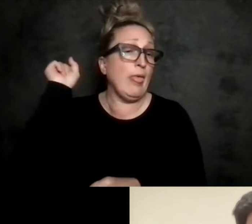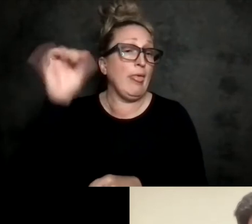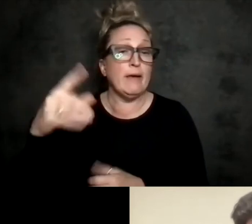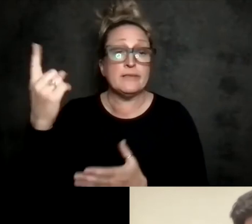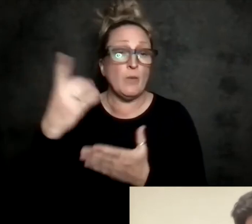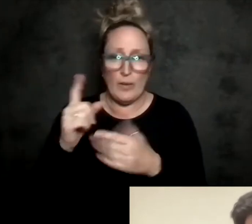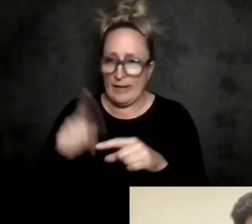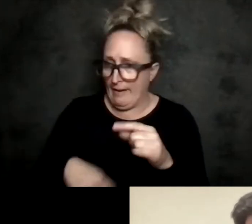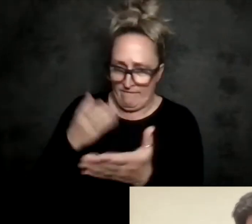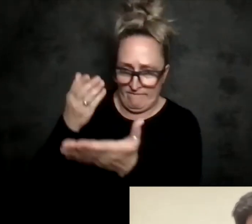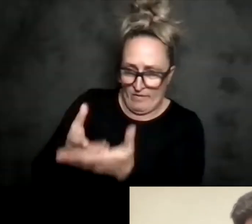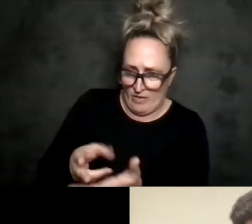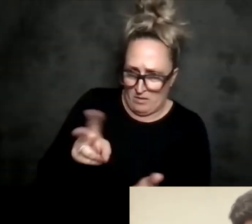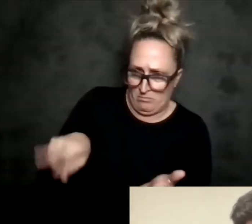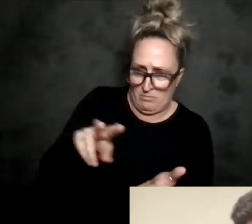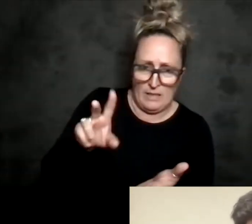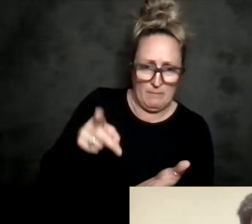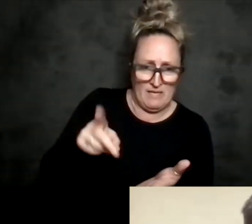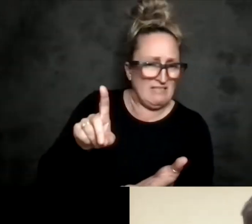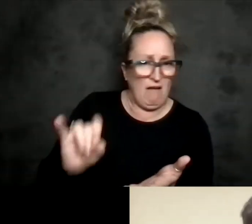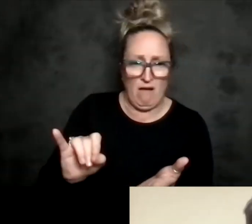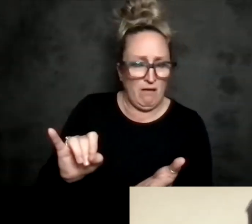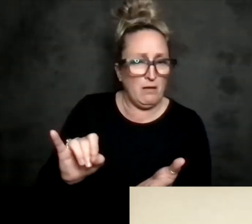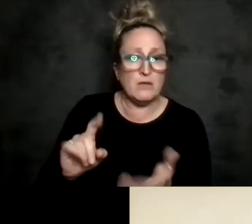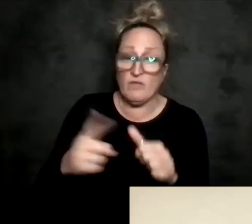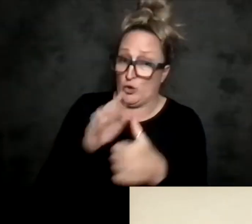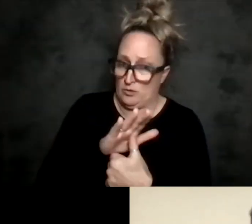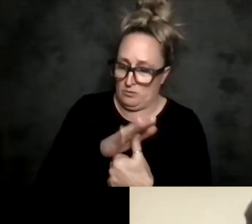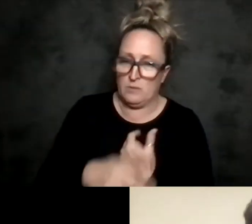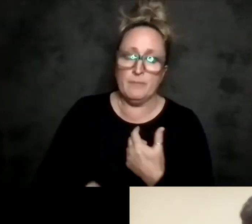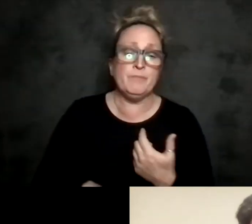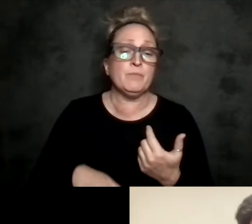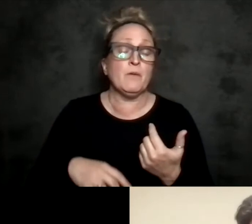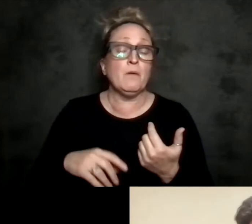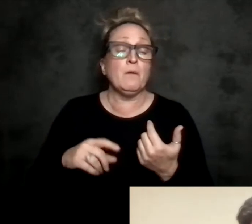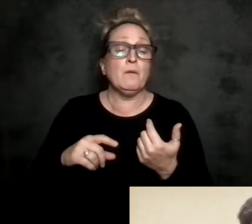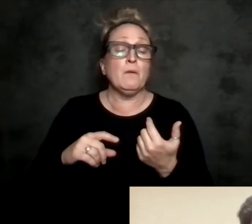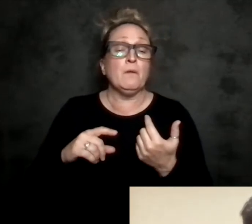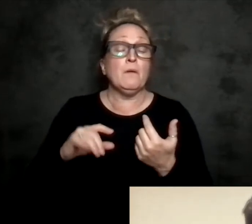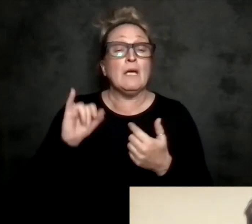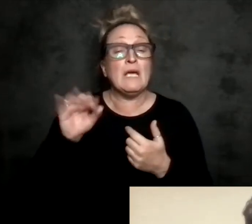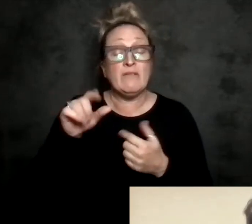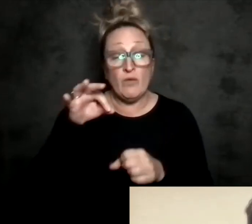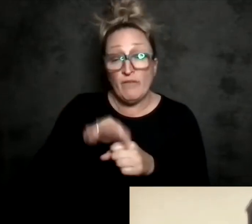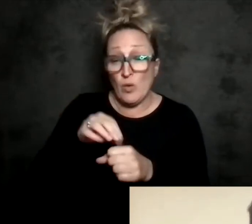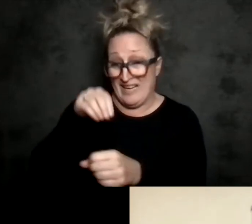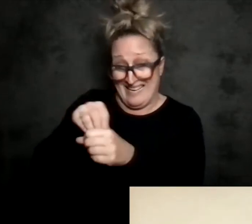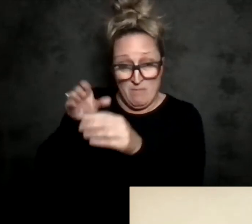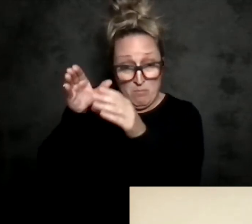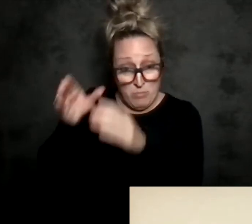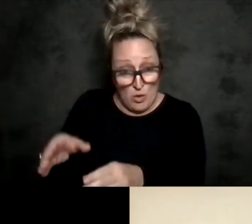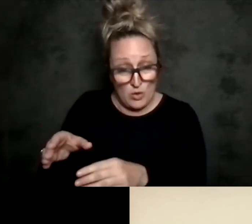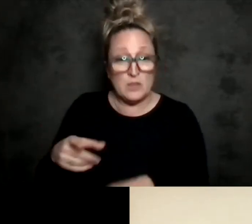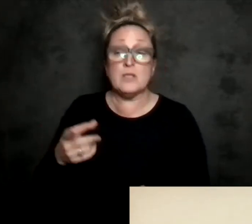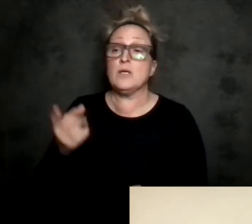we cannot verify in PDI. So that's the first thing. For if you were going to vote in person, when